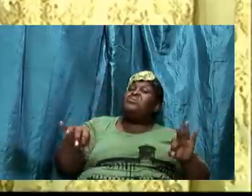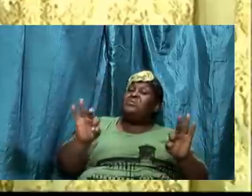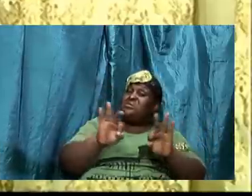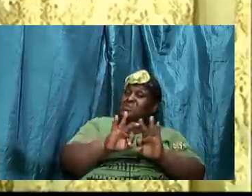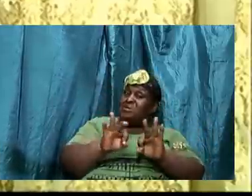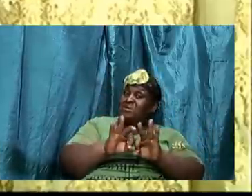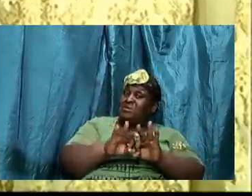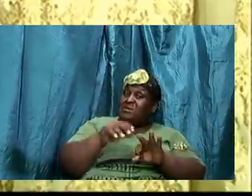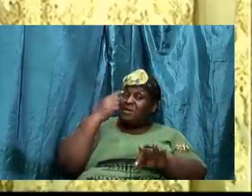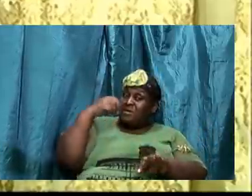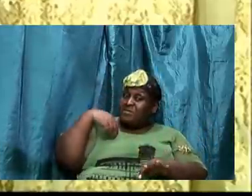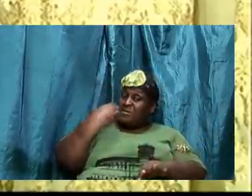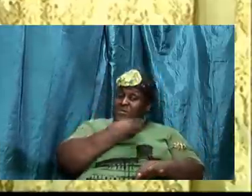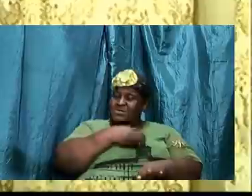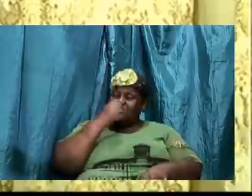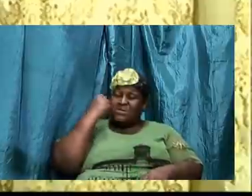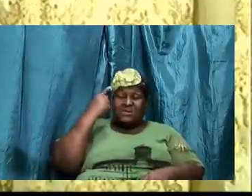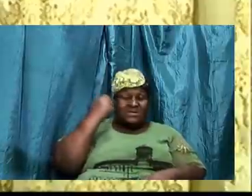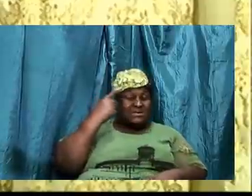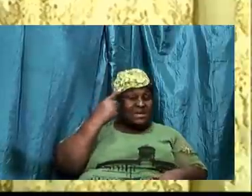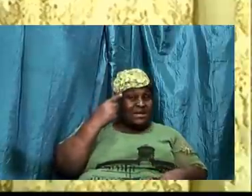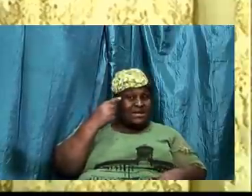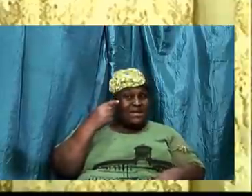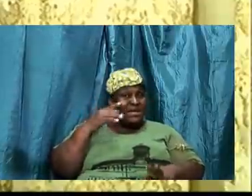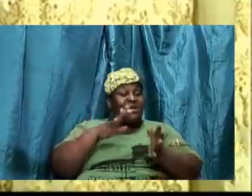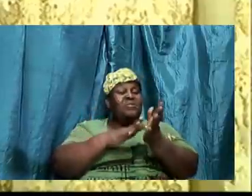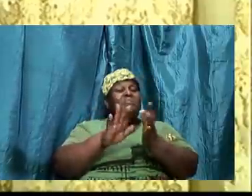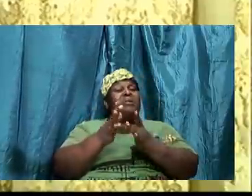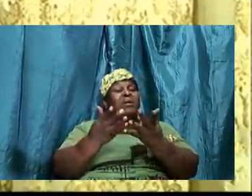us to understand that. The Bible in